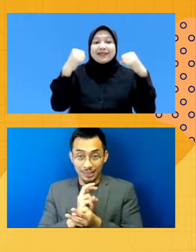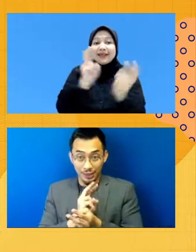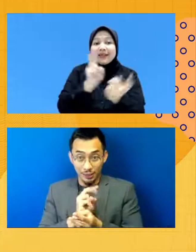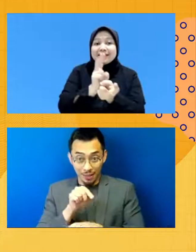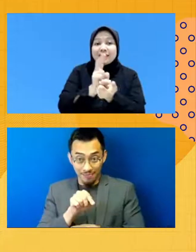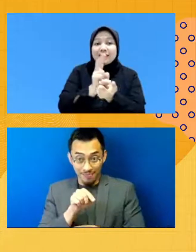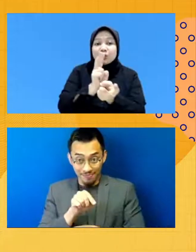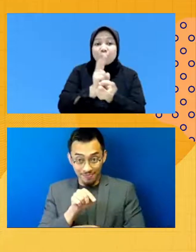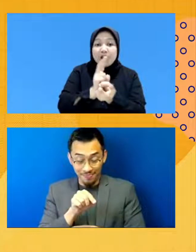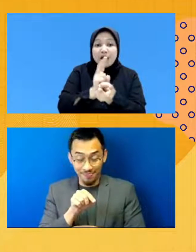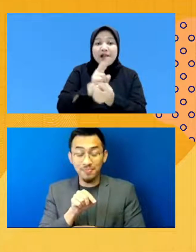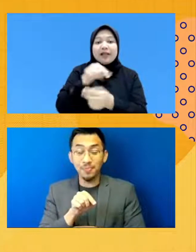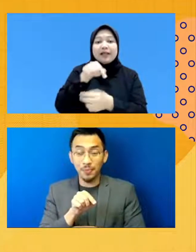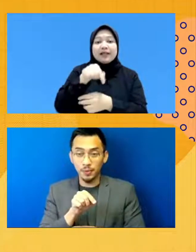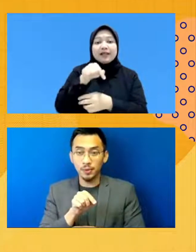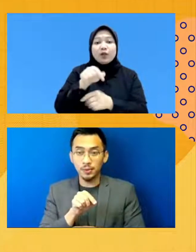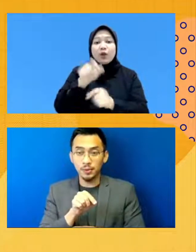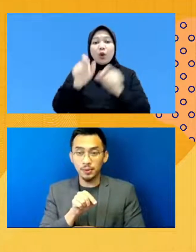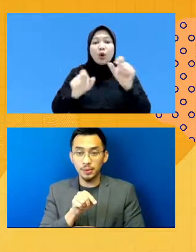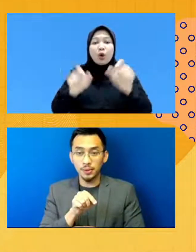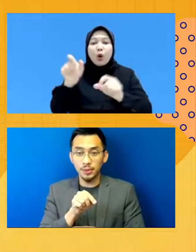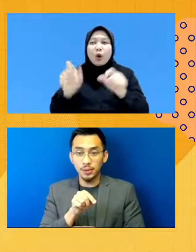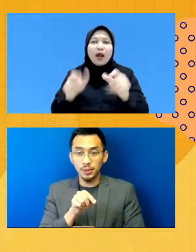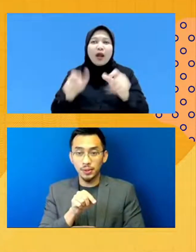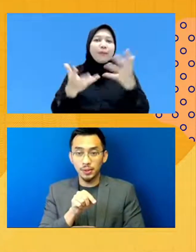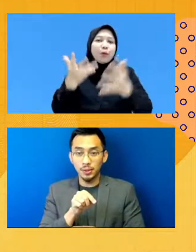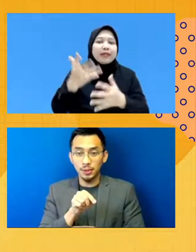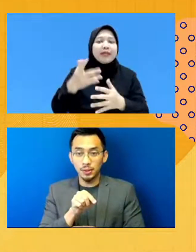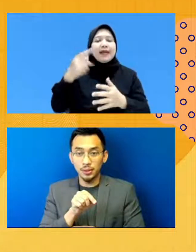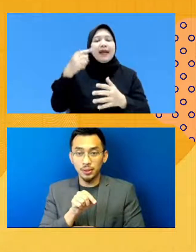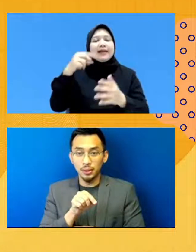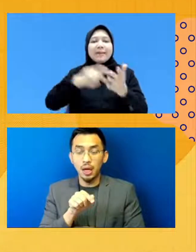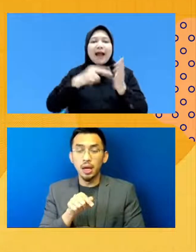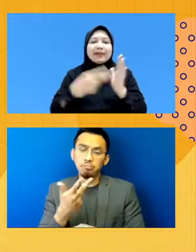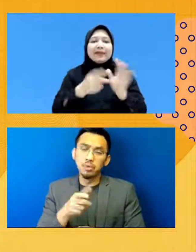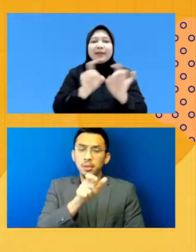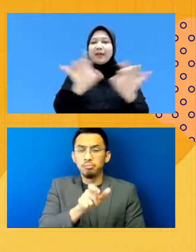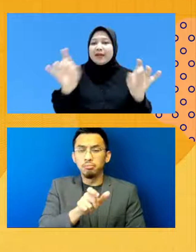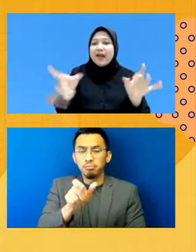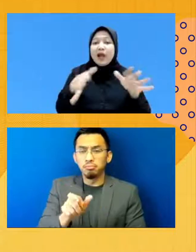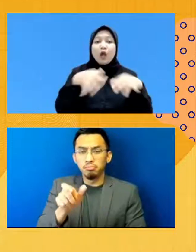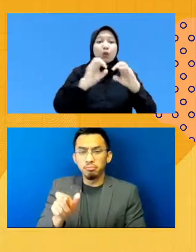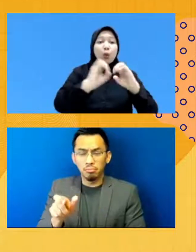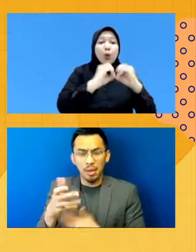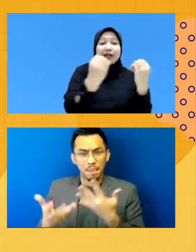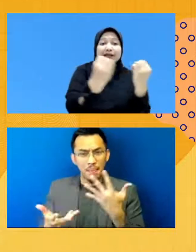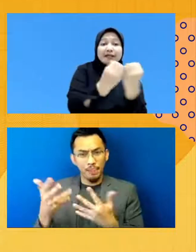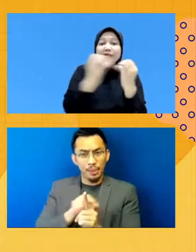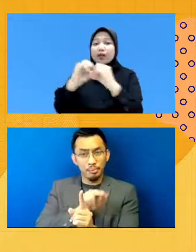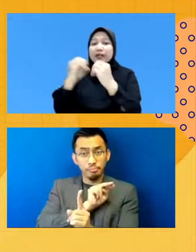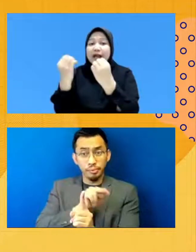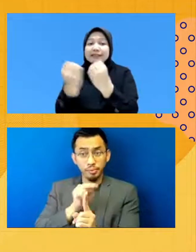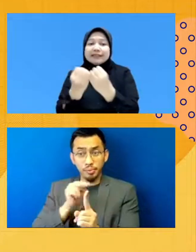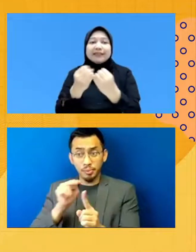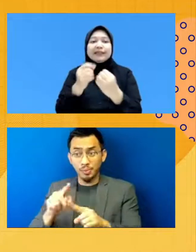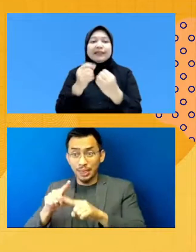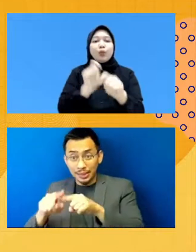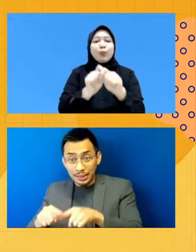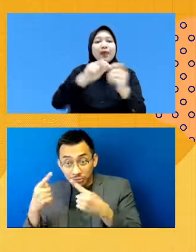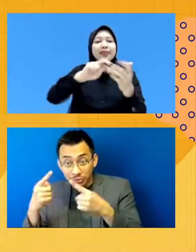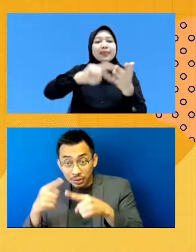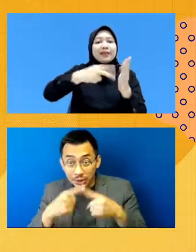different organizations give different definitions for sexual health. But I have lined